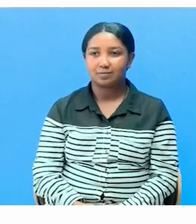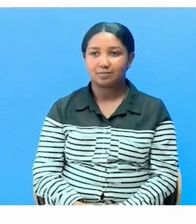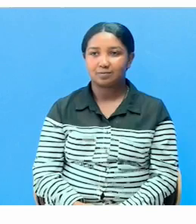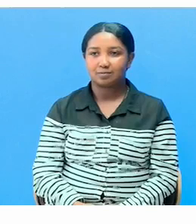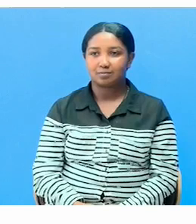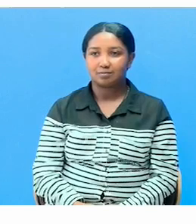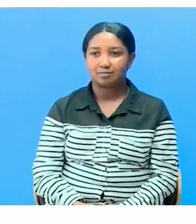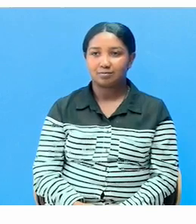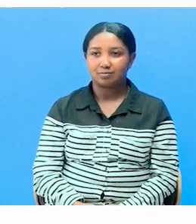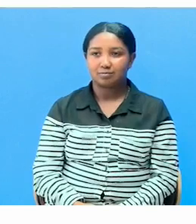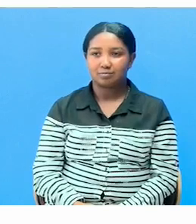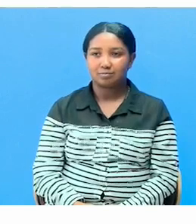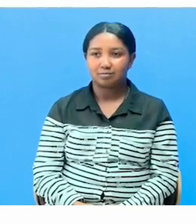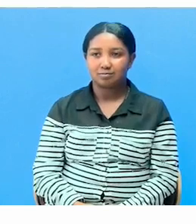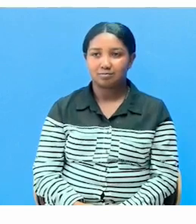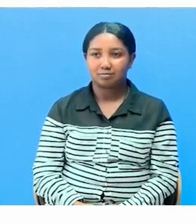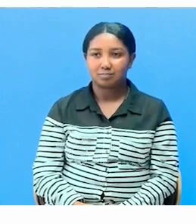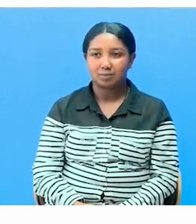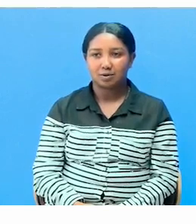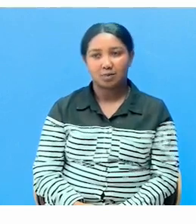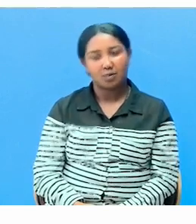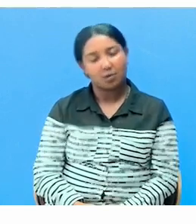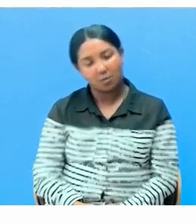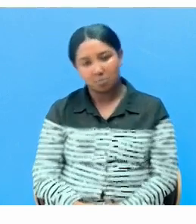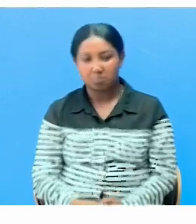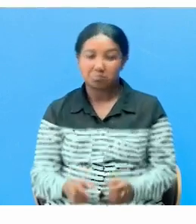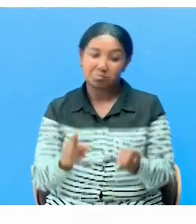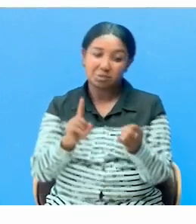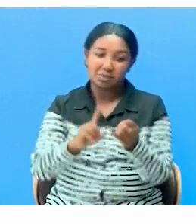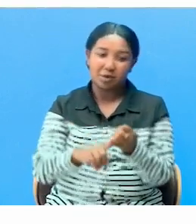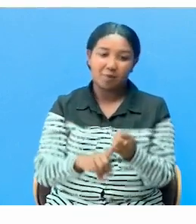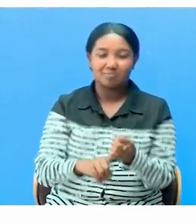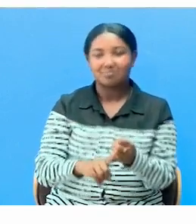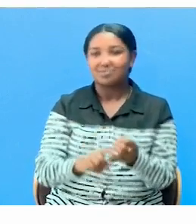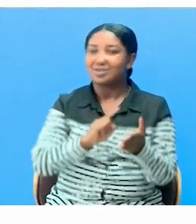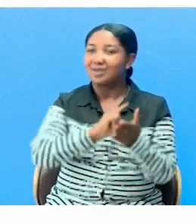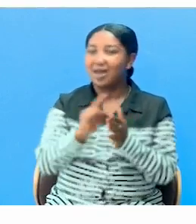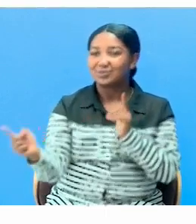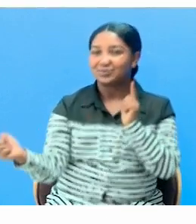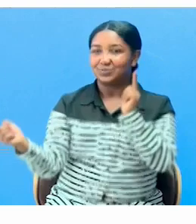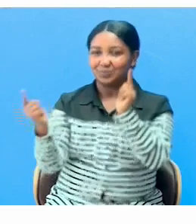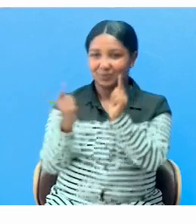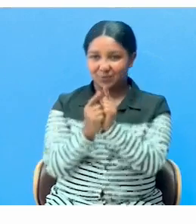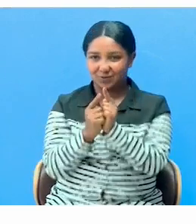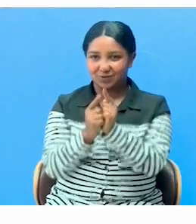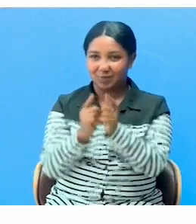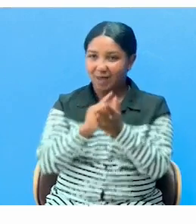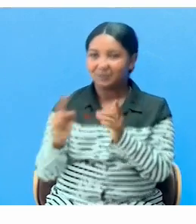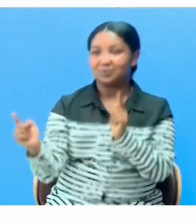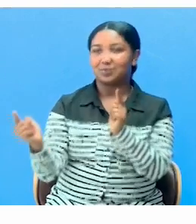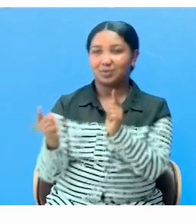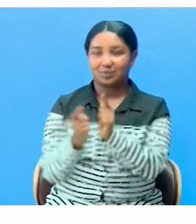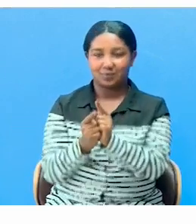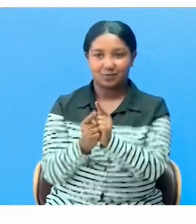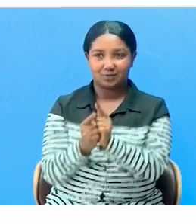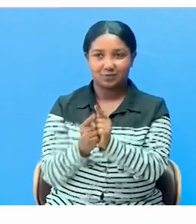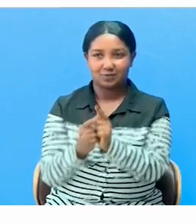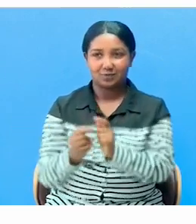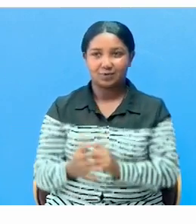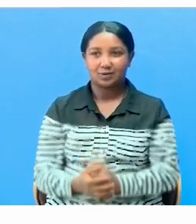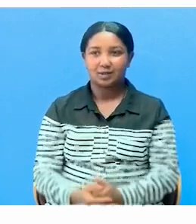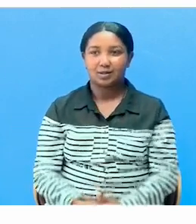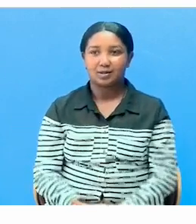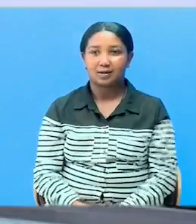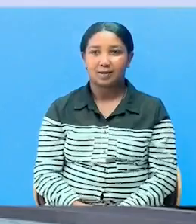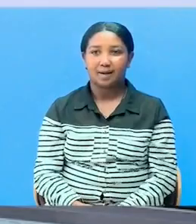Then at the end, you maybe close your sentence by saying, nice to meet you. Nice to meet you.